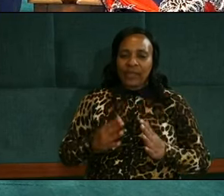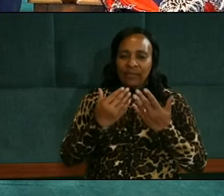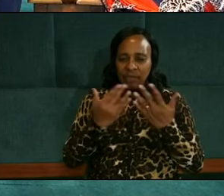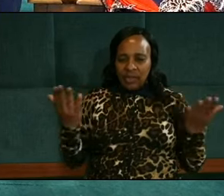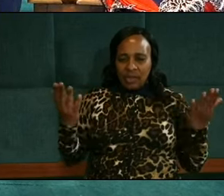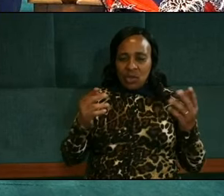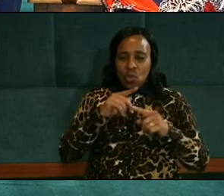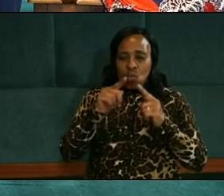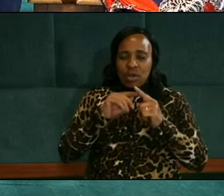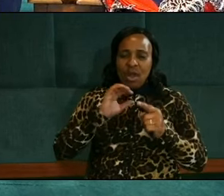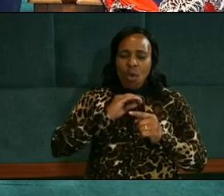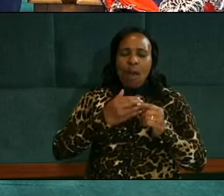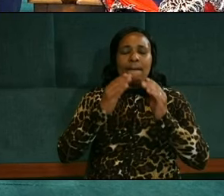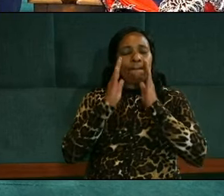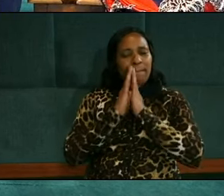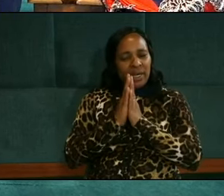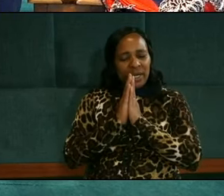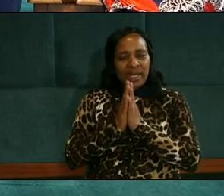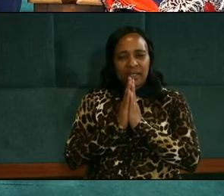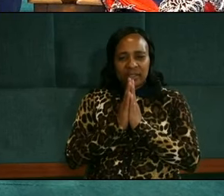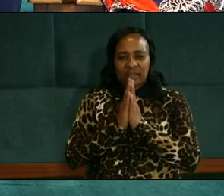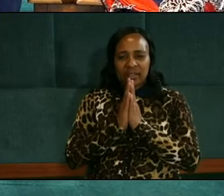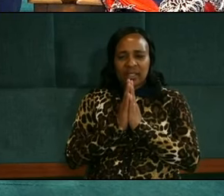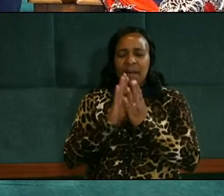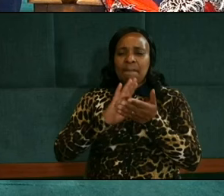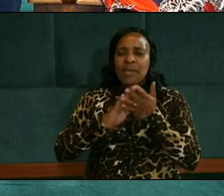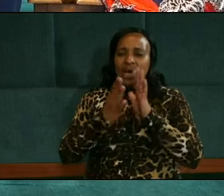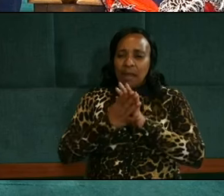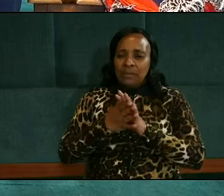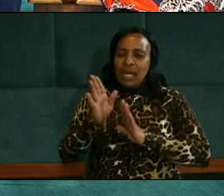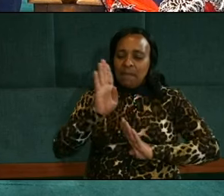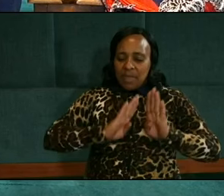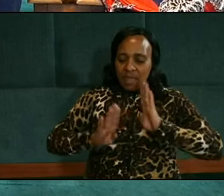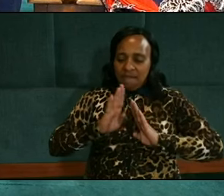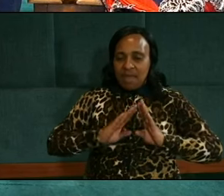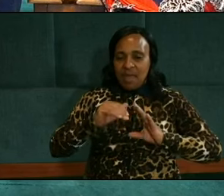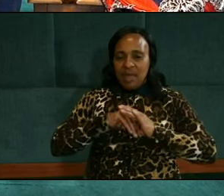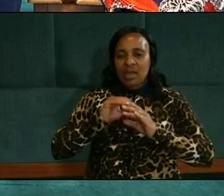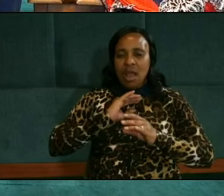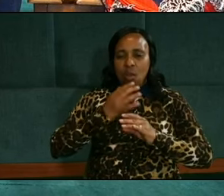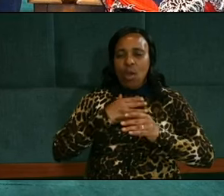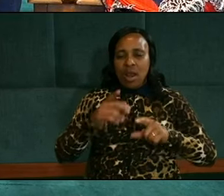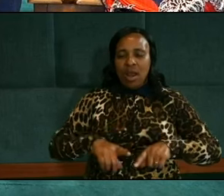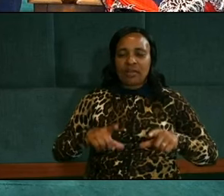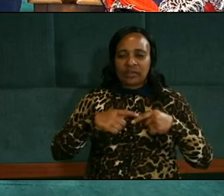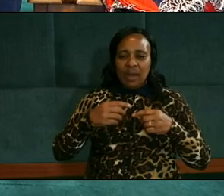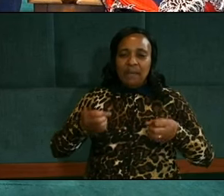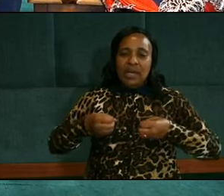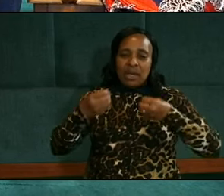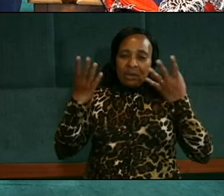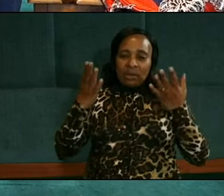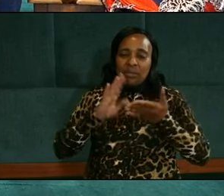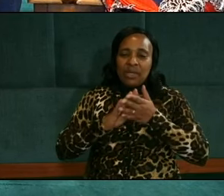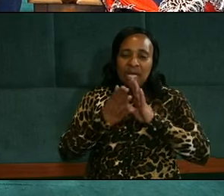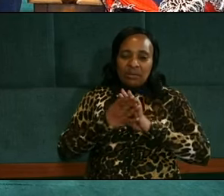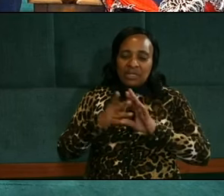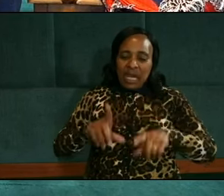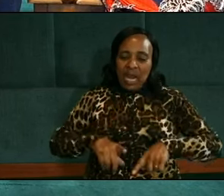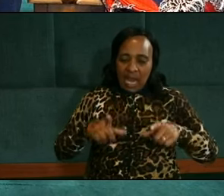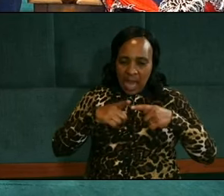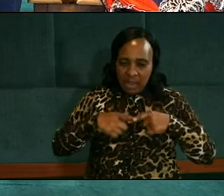is when prayer becomes a habit in our lives, miracle becomes a lifestyle.